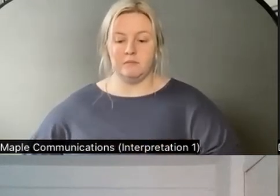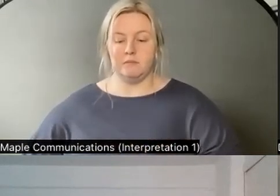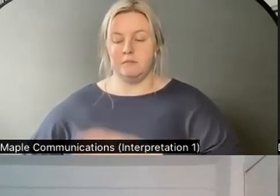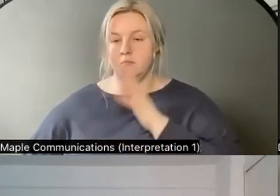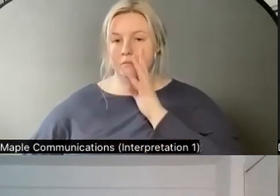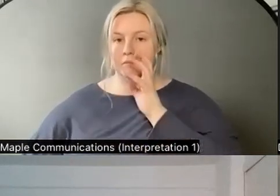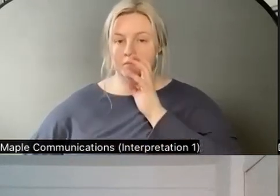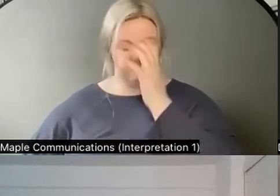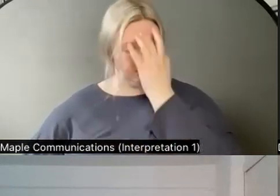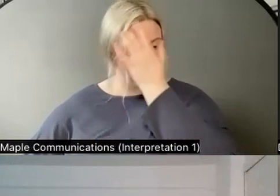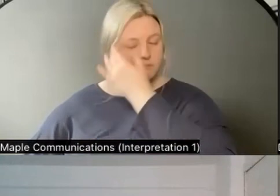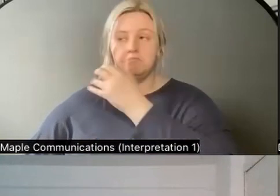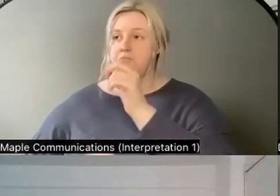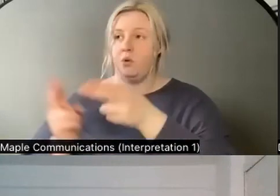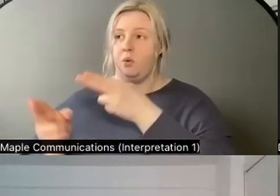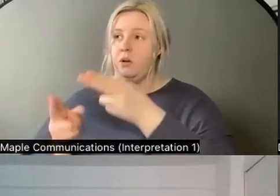Take your time.